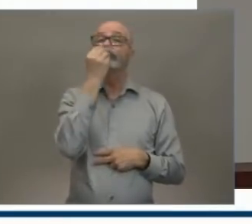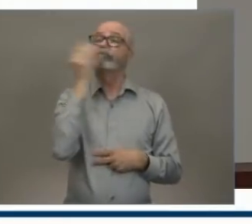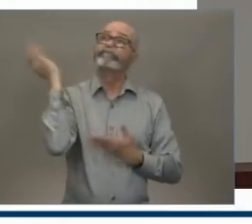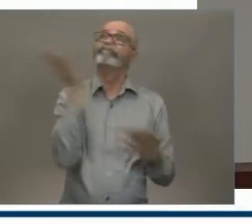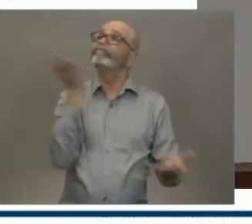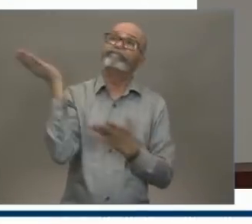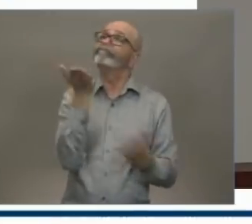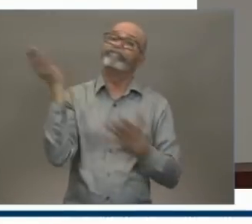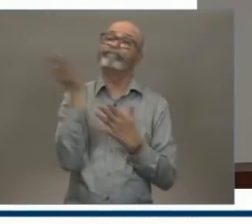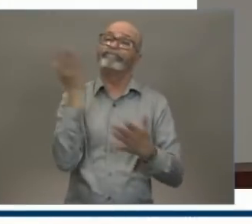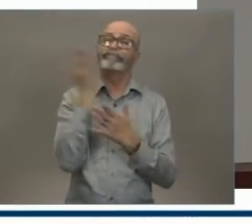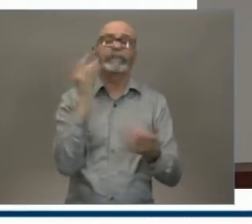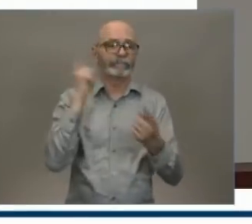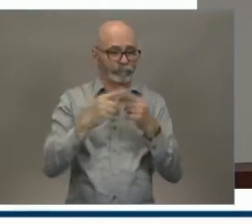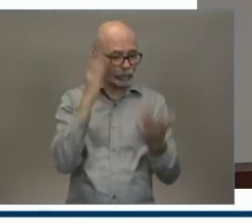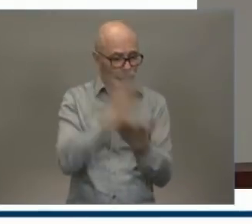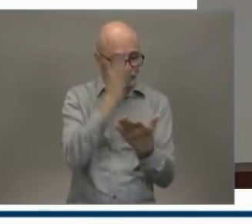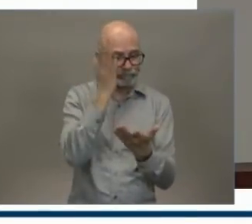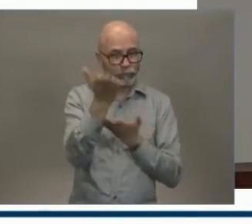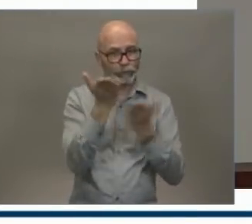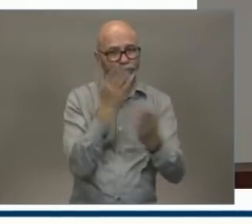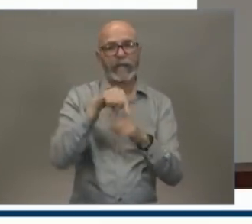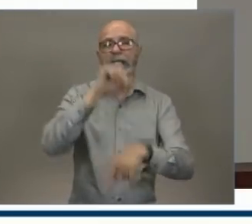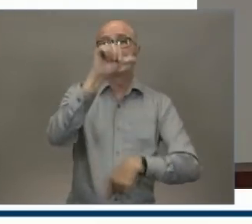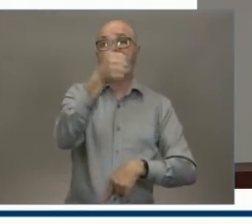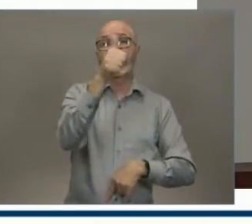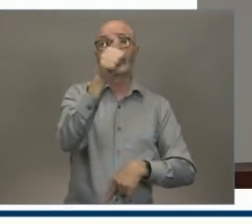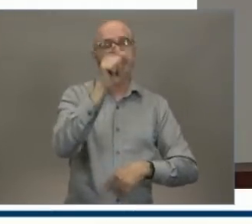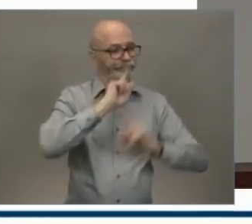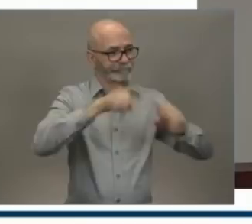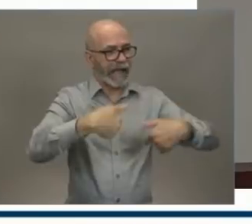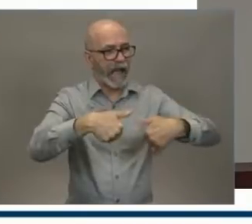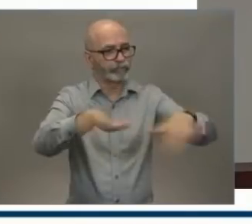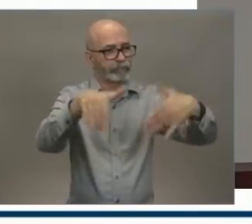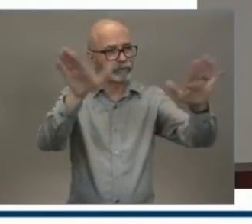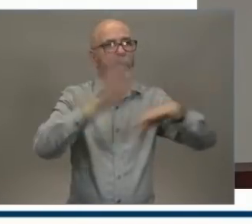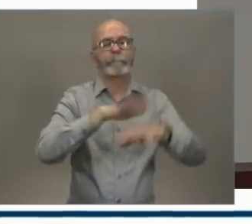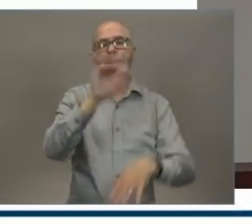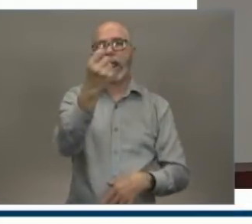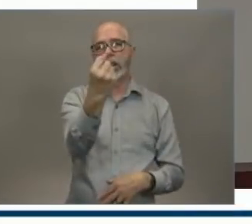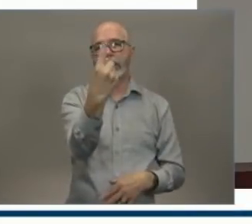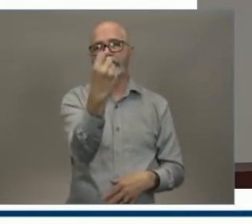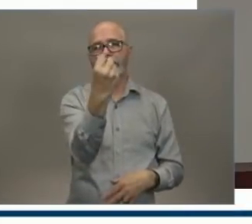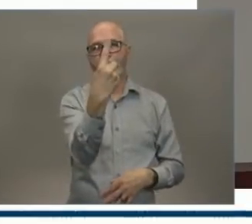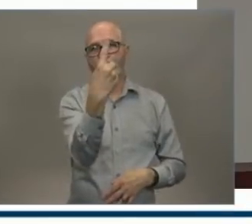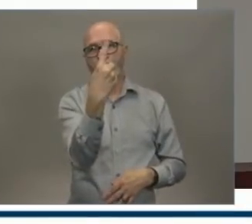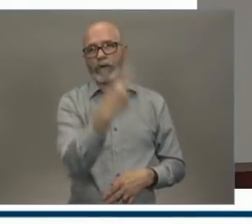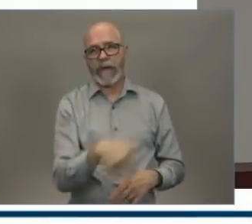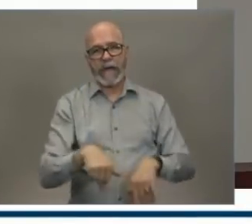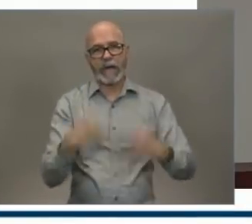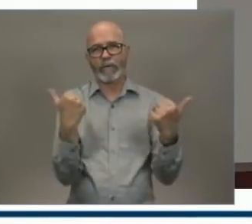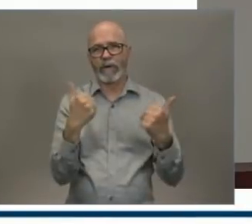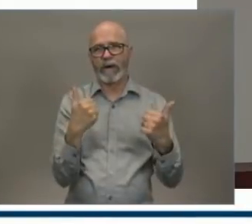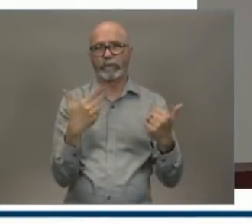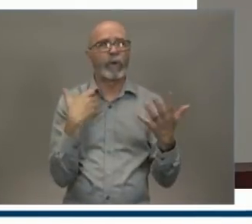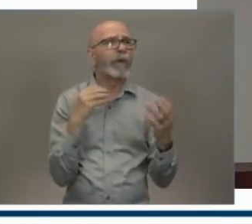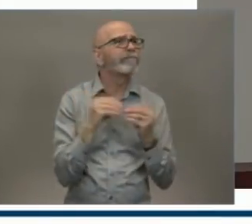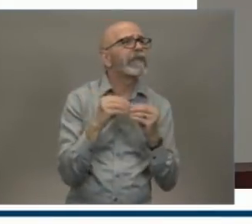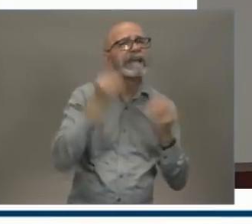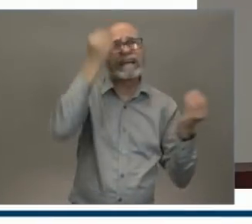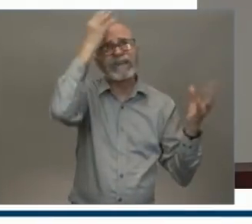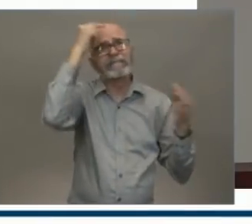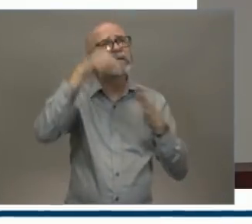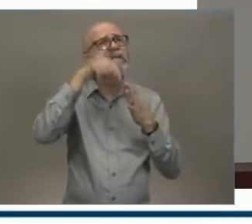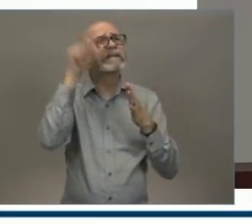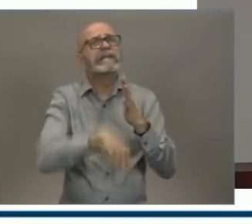and licensed establishments. So for people who are looking for more information, reminders on those, if they go to